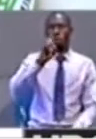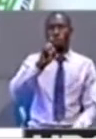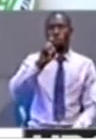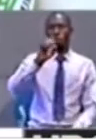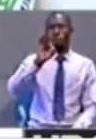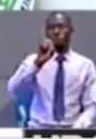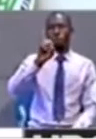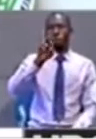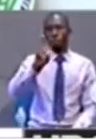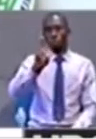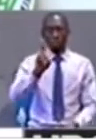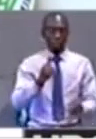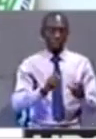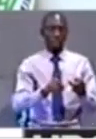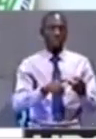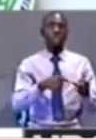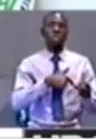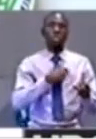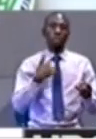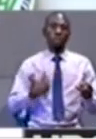the one of the Chinese,